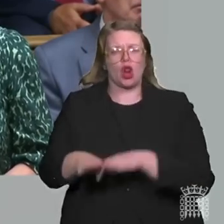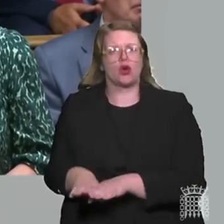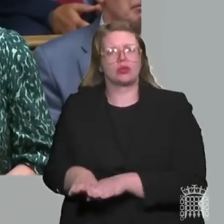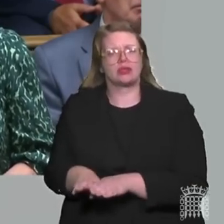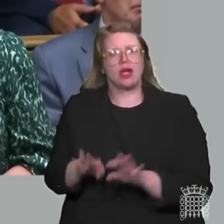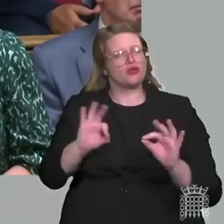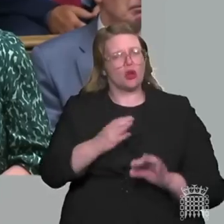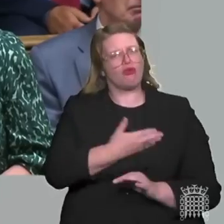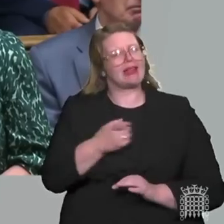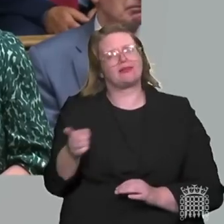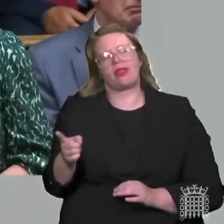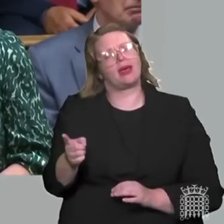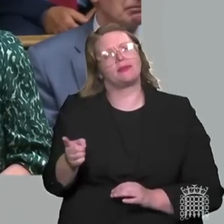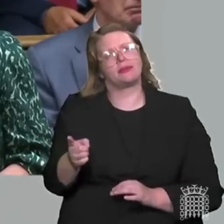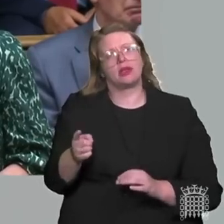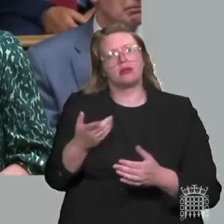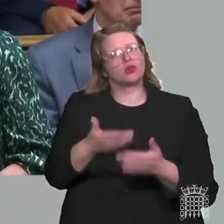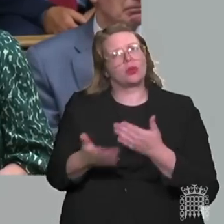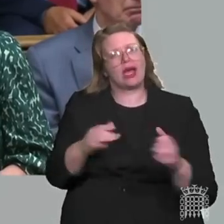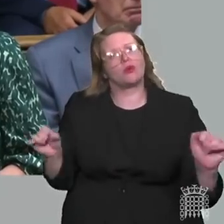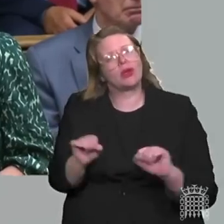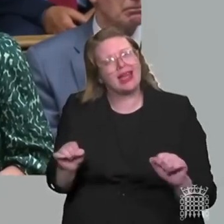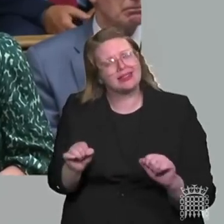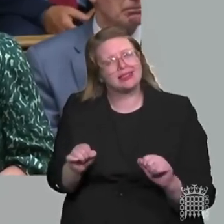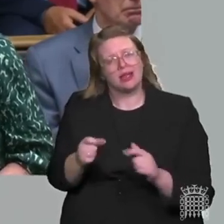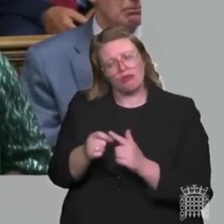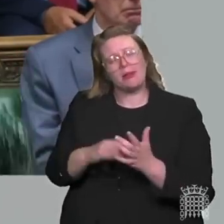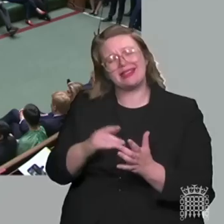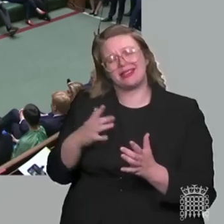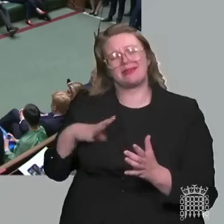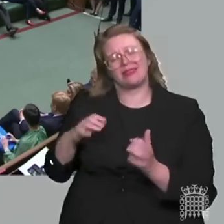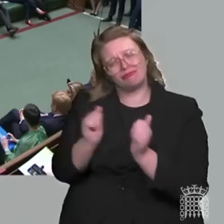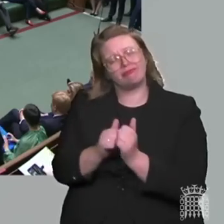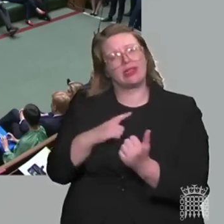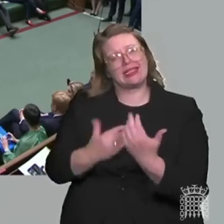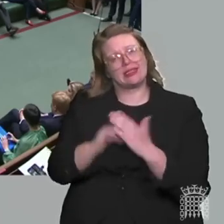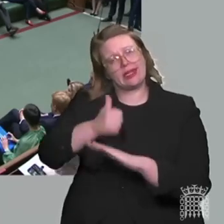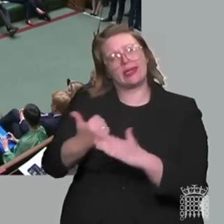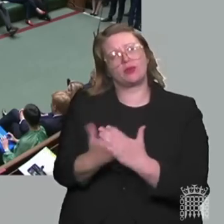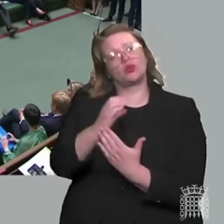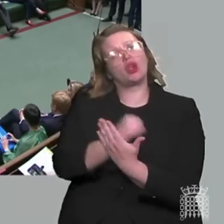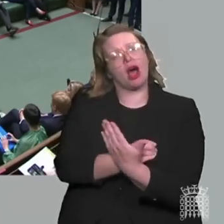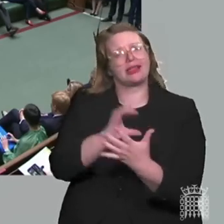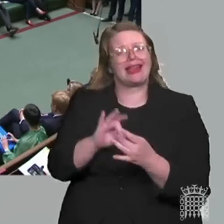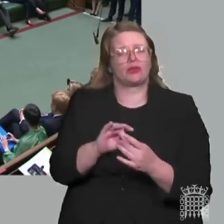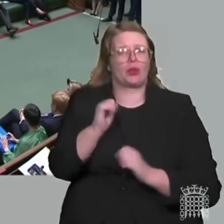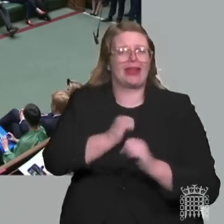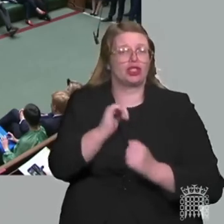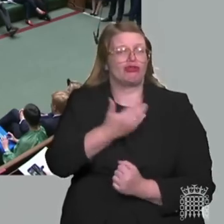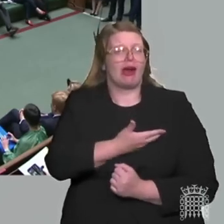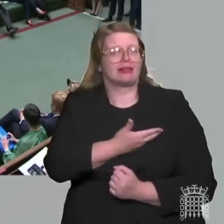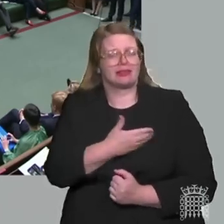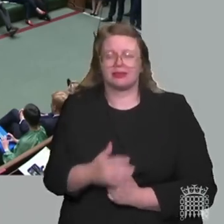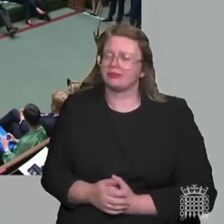consumers. We still don't have this resolved. Does the Prime Minister agree that we need such a charter? Minister. Well, Mr. Speaker, I'll happily ensure